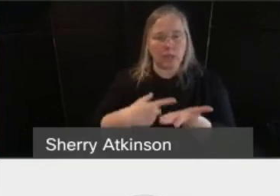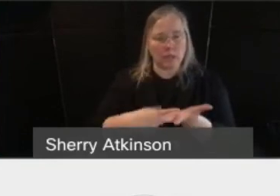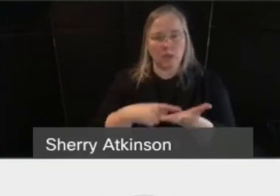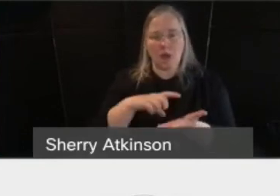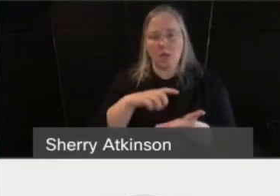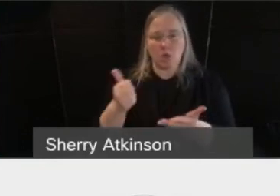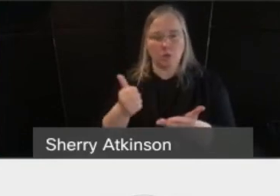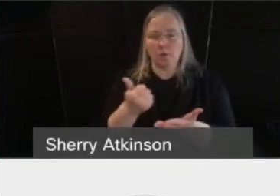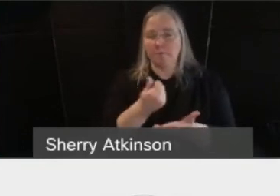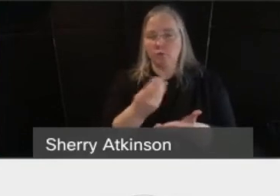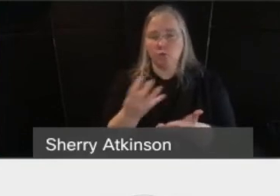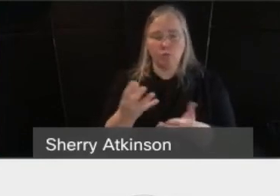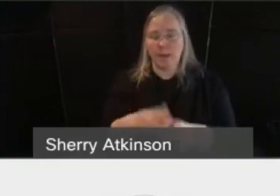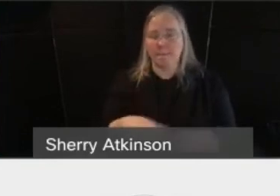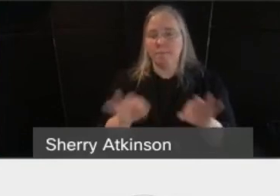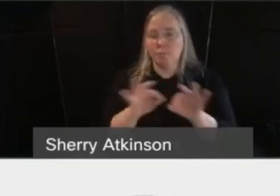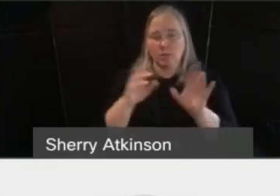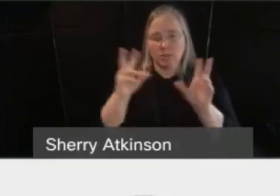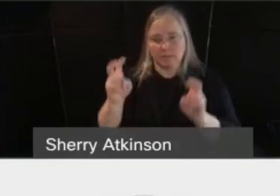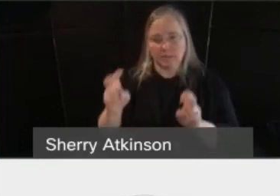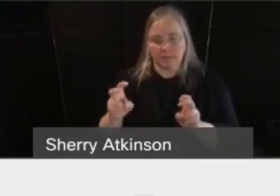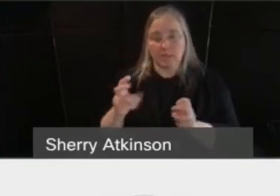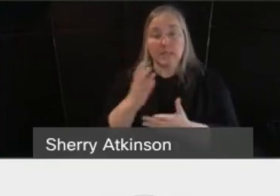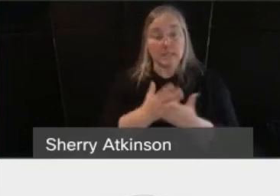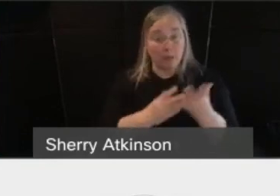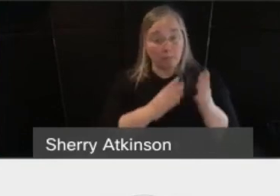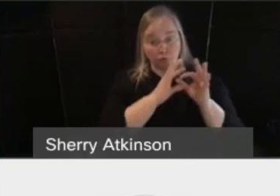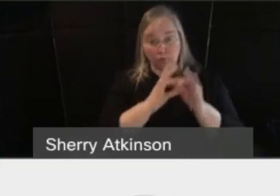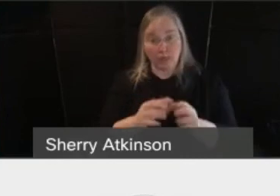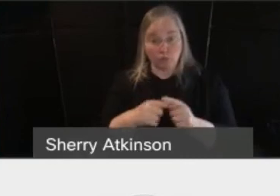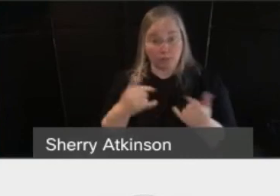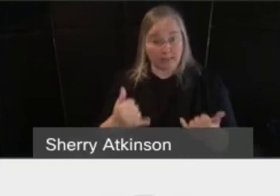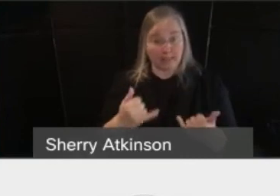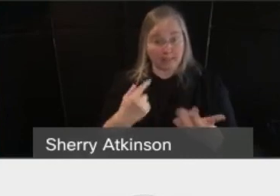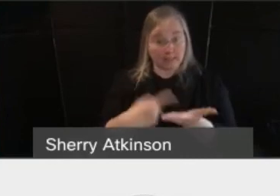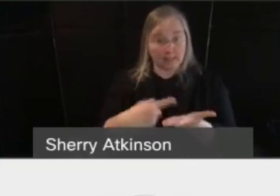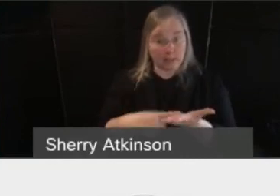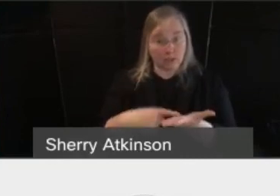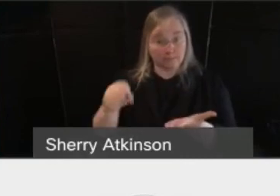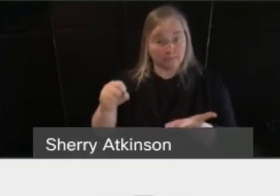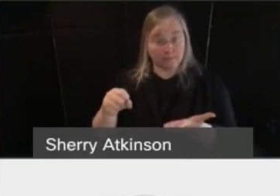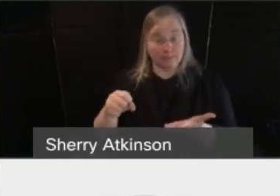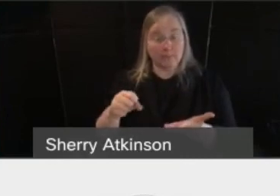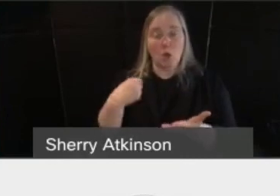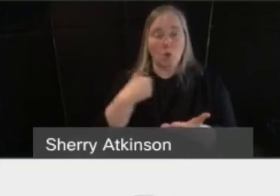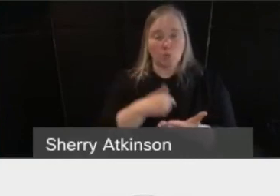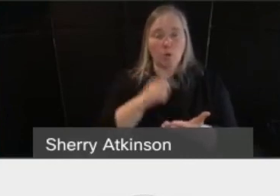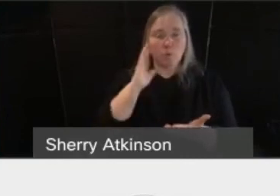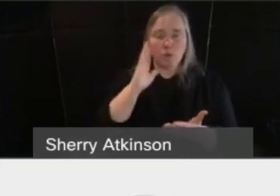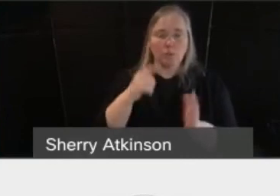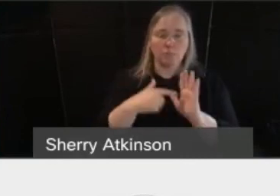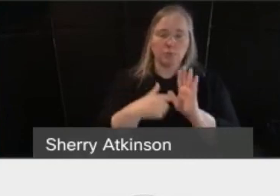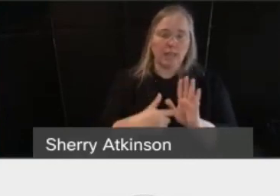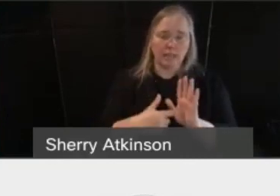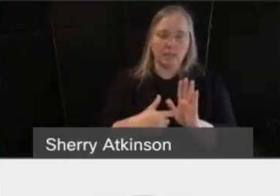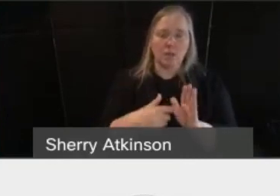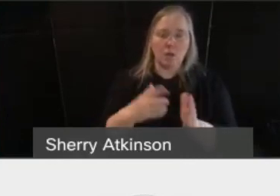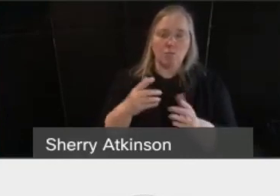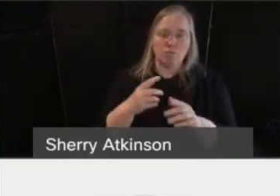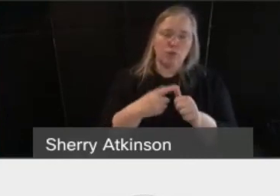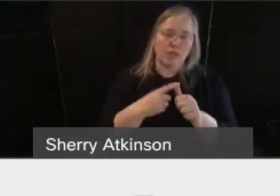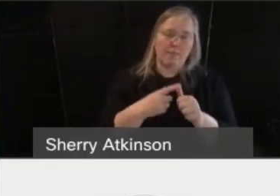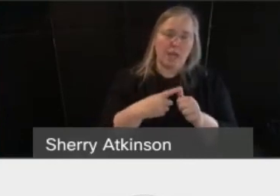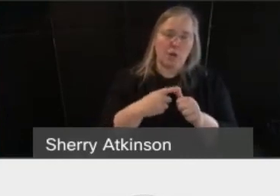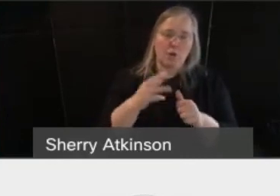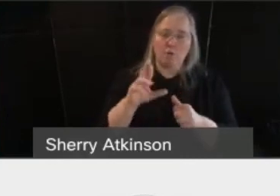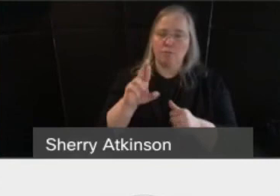few important subjects there. Some are related to today's discussion. We will present preliminary revenue outlook as well